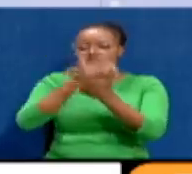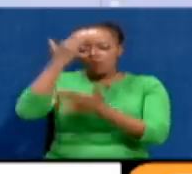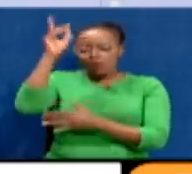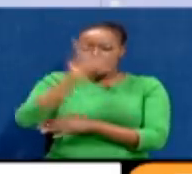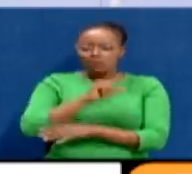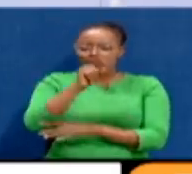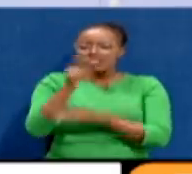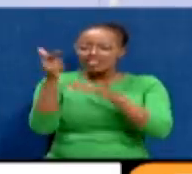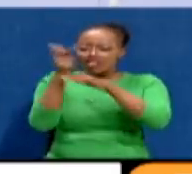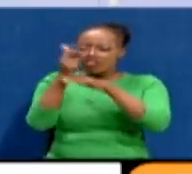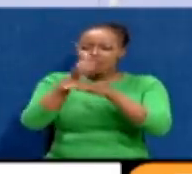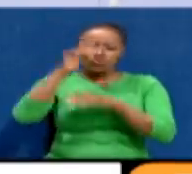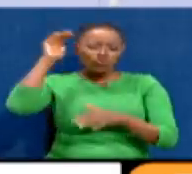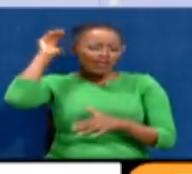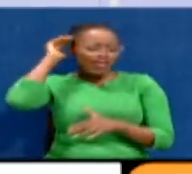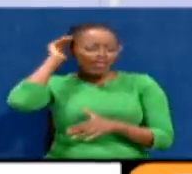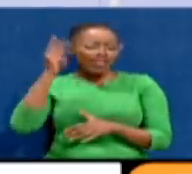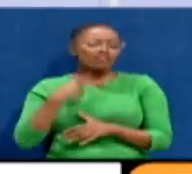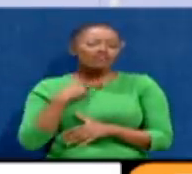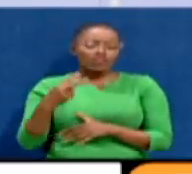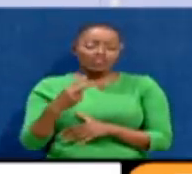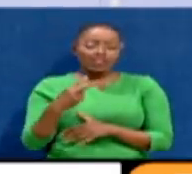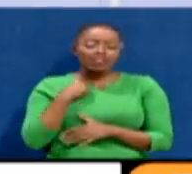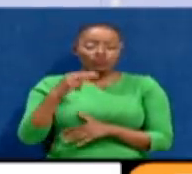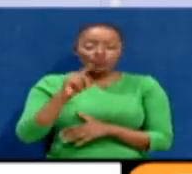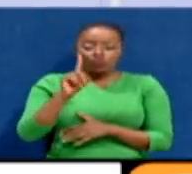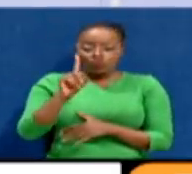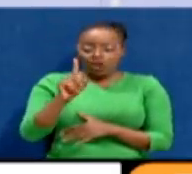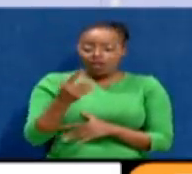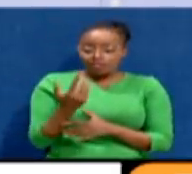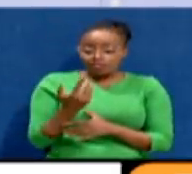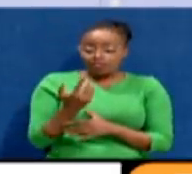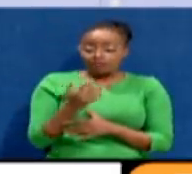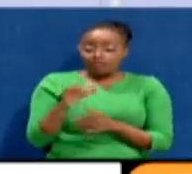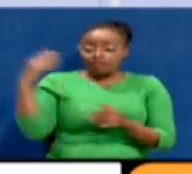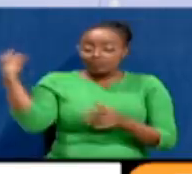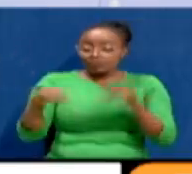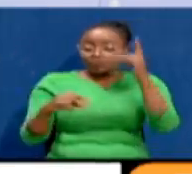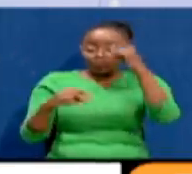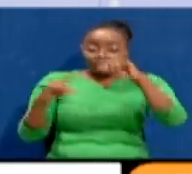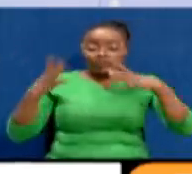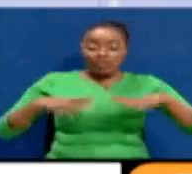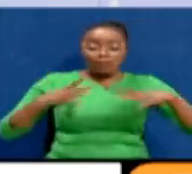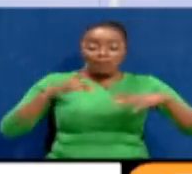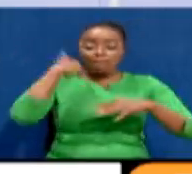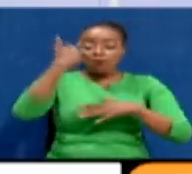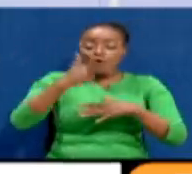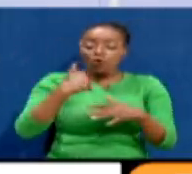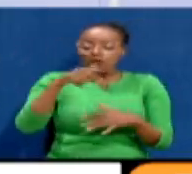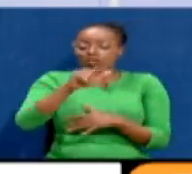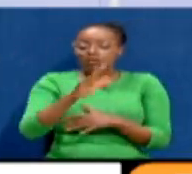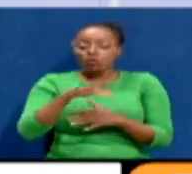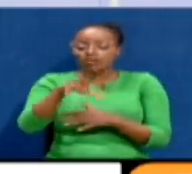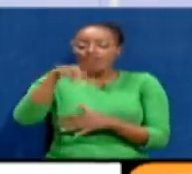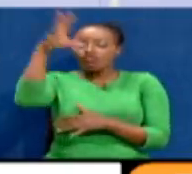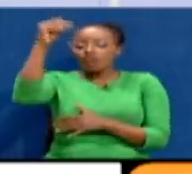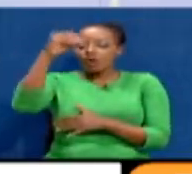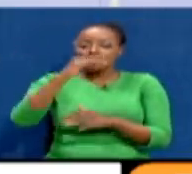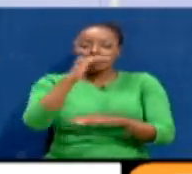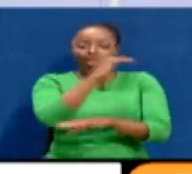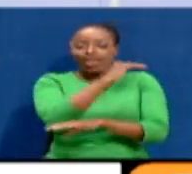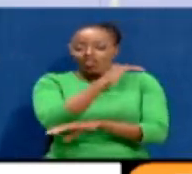those images. That sound you could hear was the sound of a stick landing on a member of the public who was either caught out after curfew